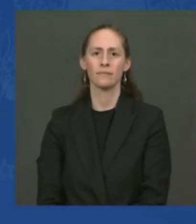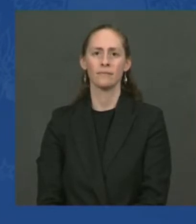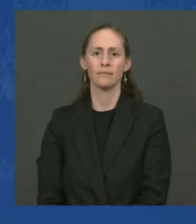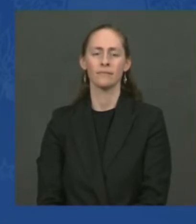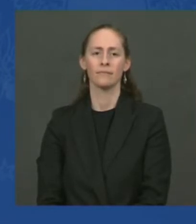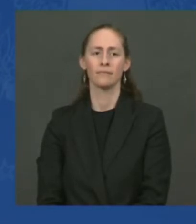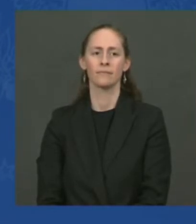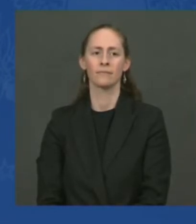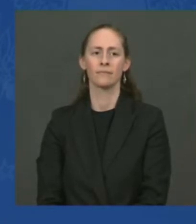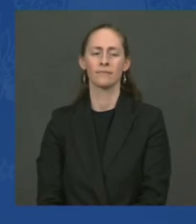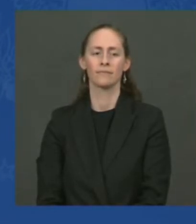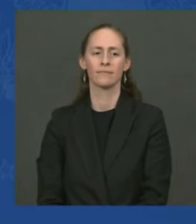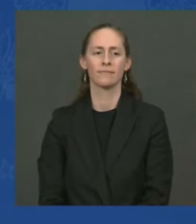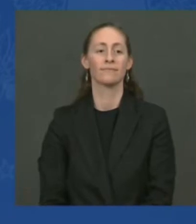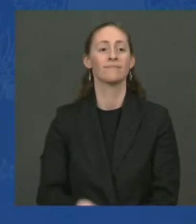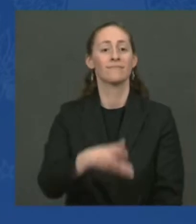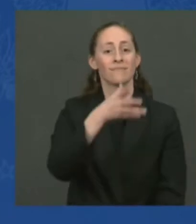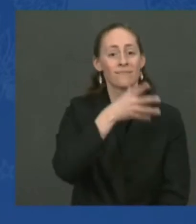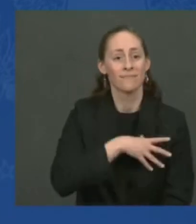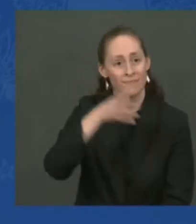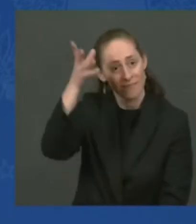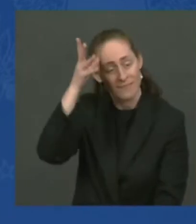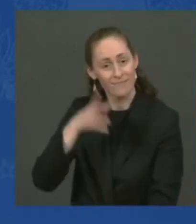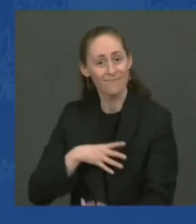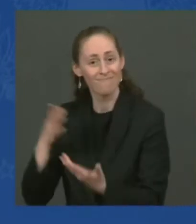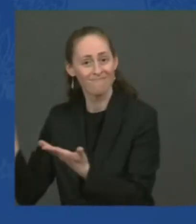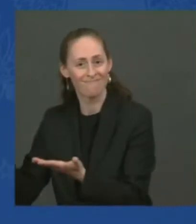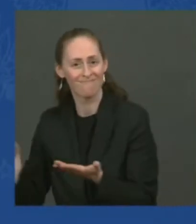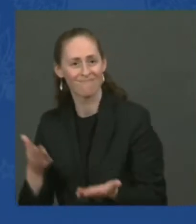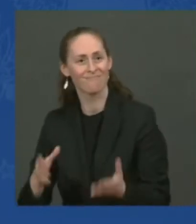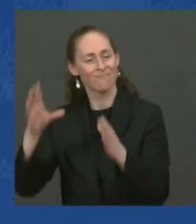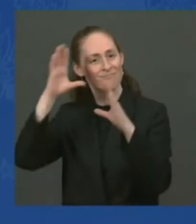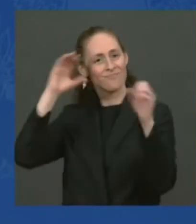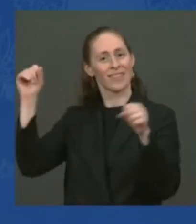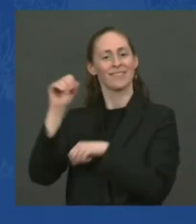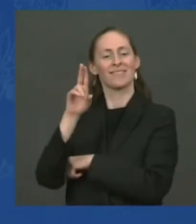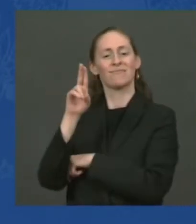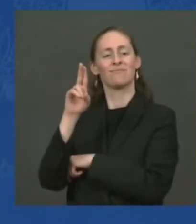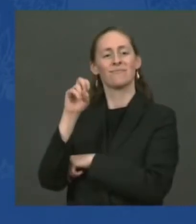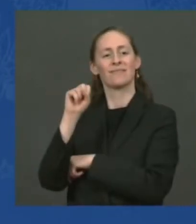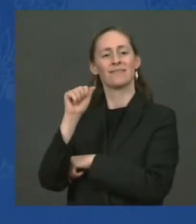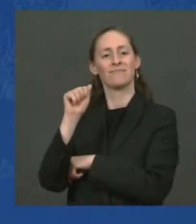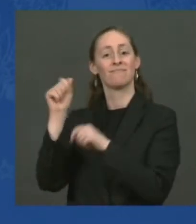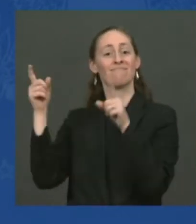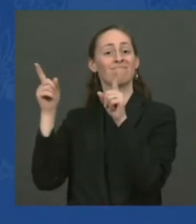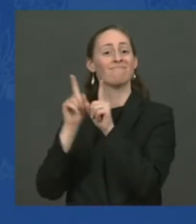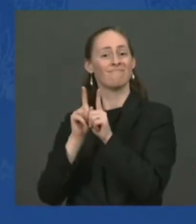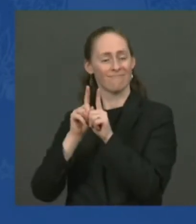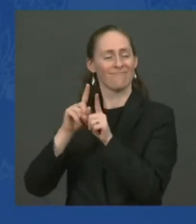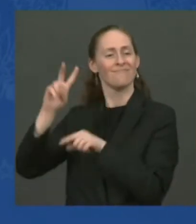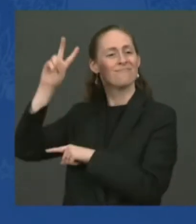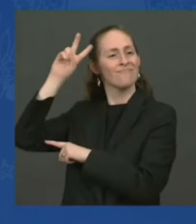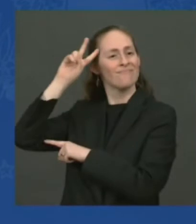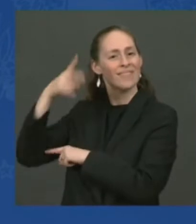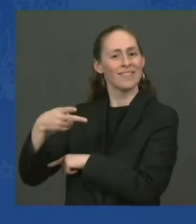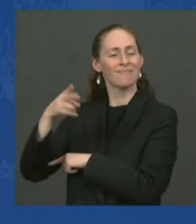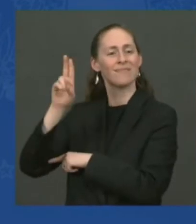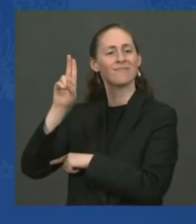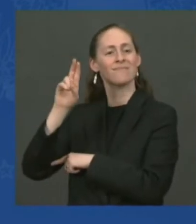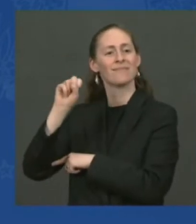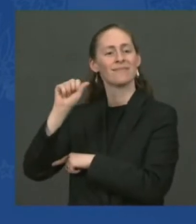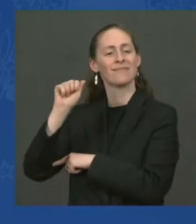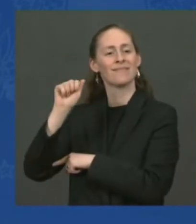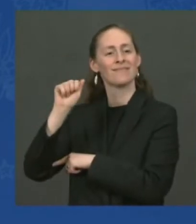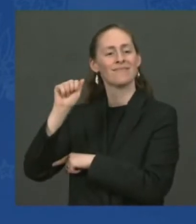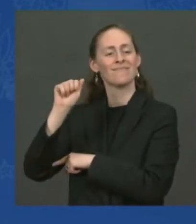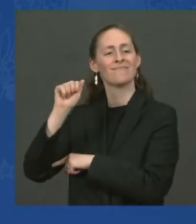Ladies and gentlemen, the President of the United States, accompanied by the Vice President of the United States and Heather Kurtenbach,